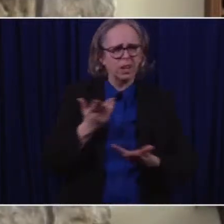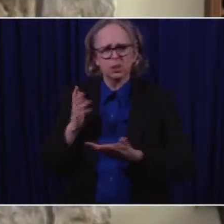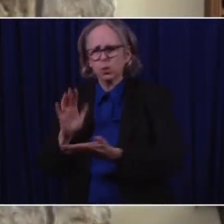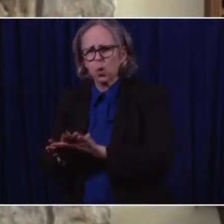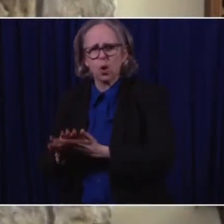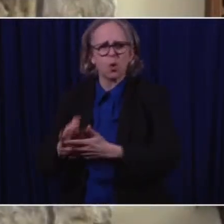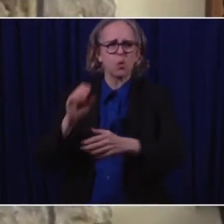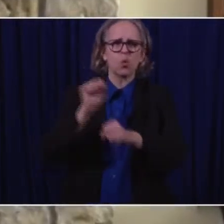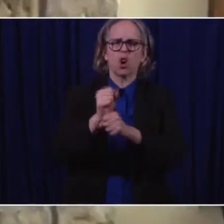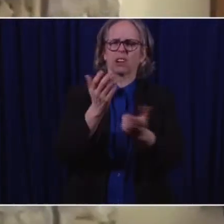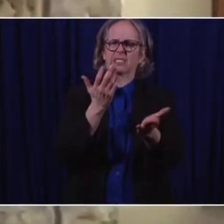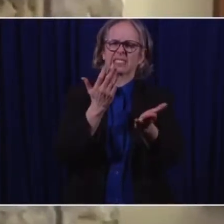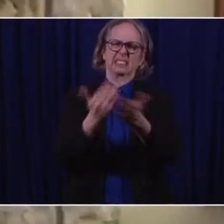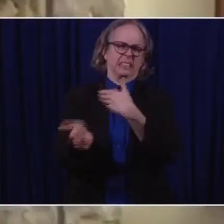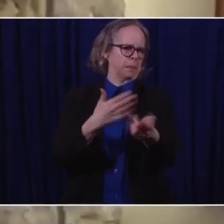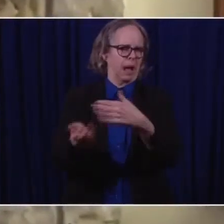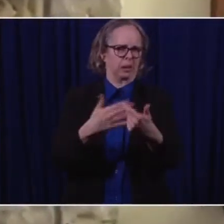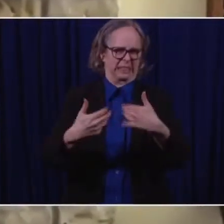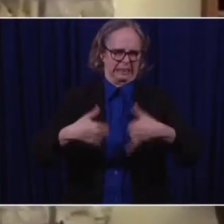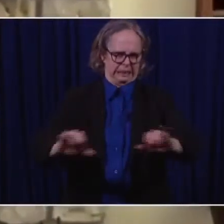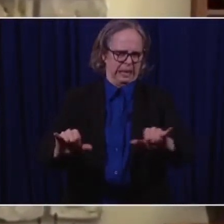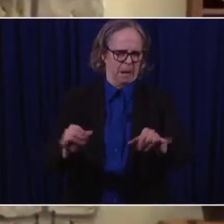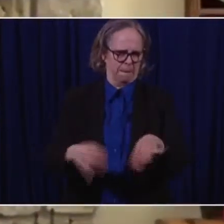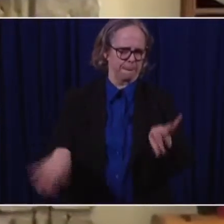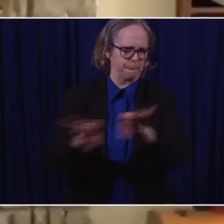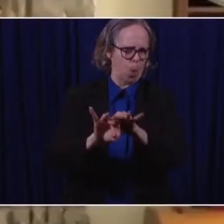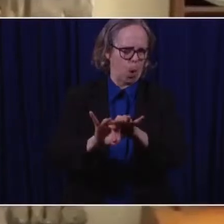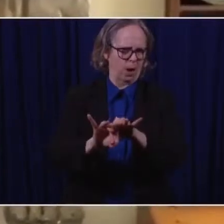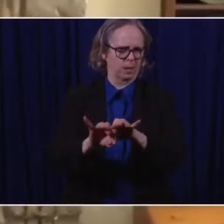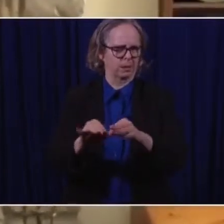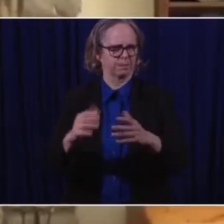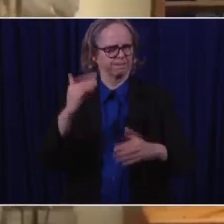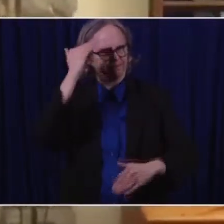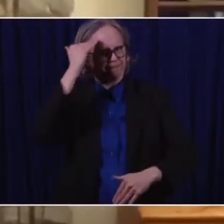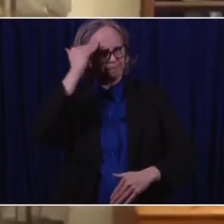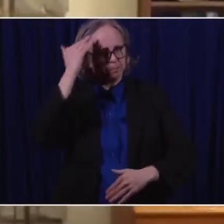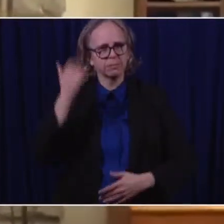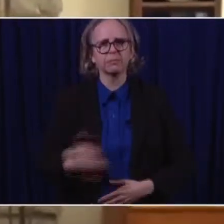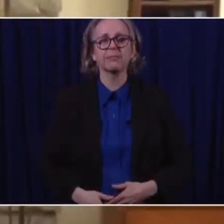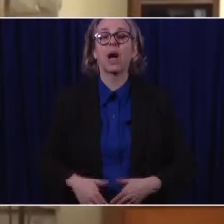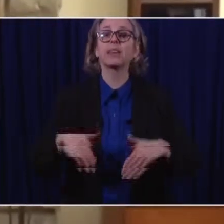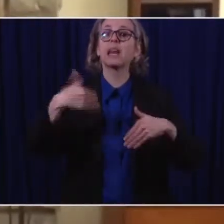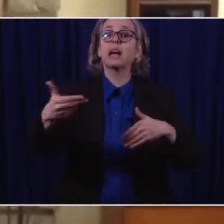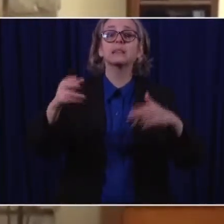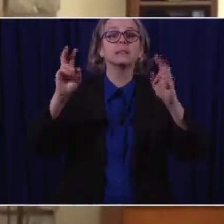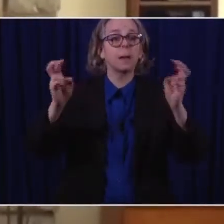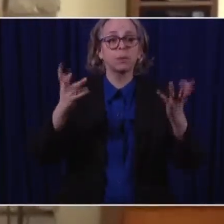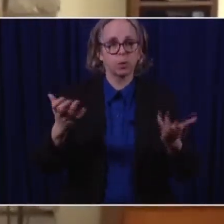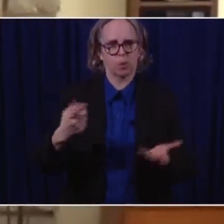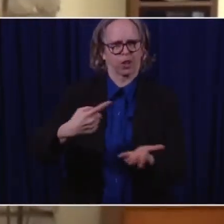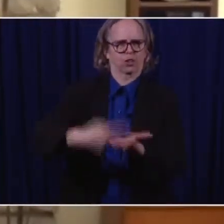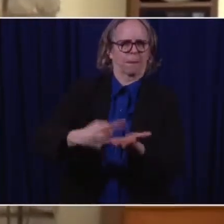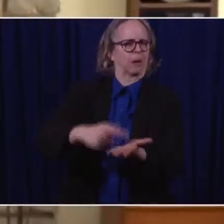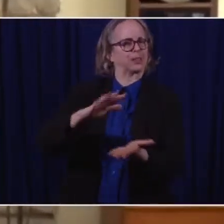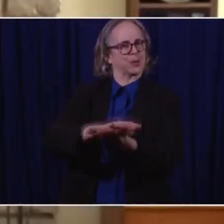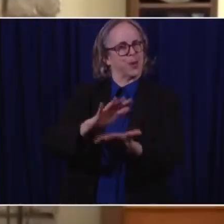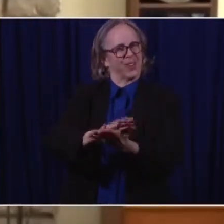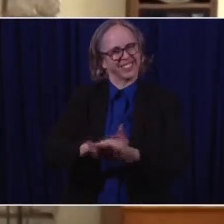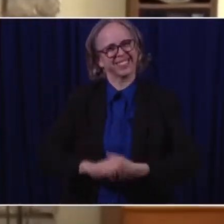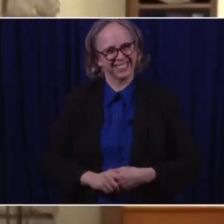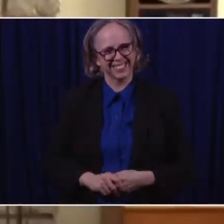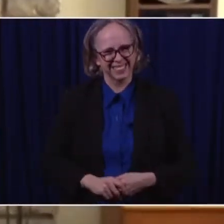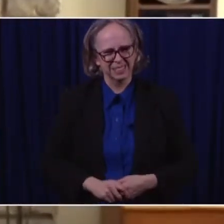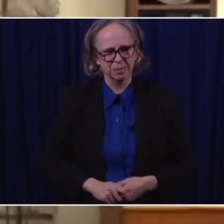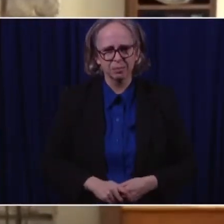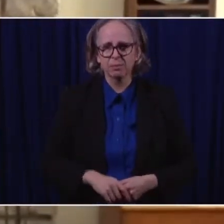One of our goals, of course, has been to get kids back in school. And we set a goal of March 1 to have